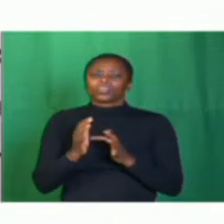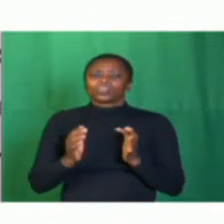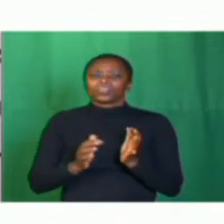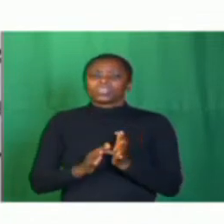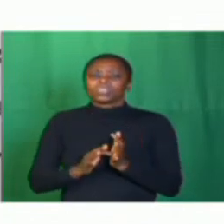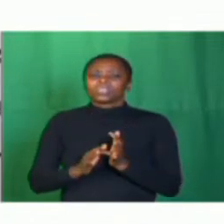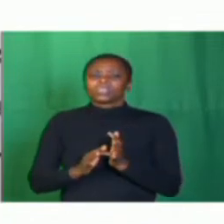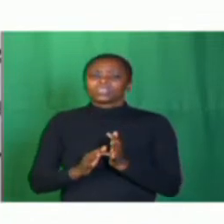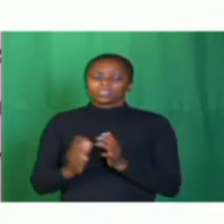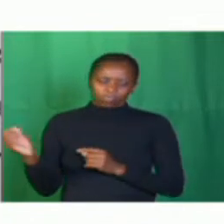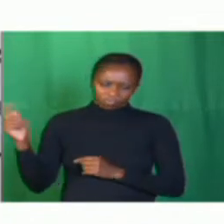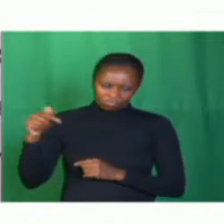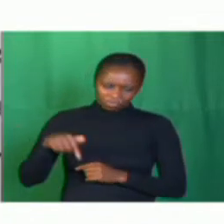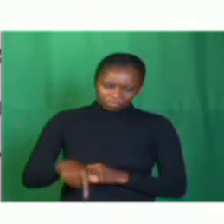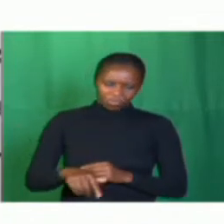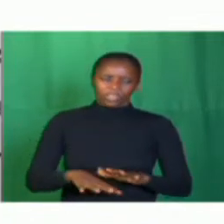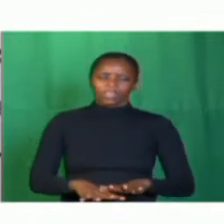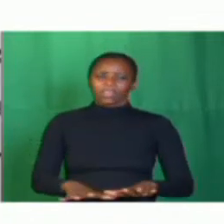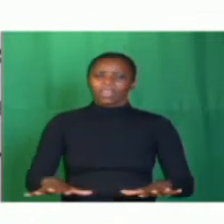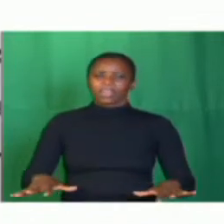Jesus Christ.